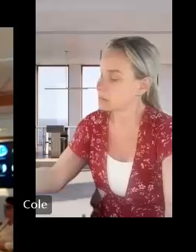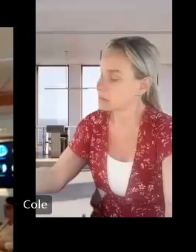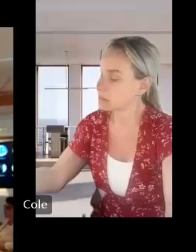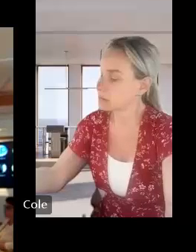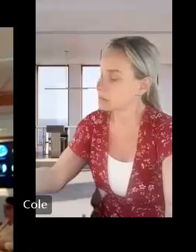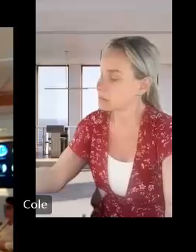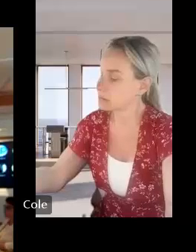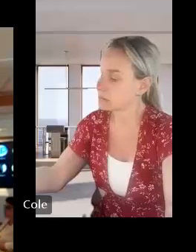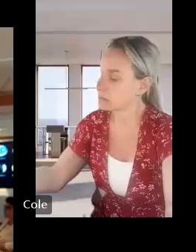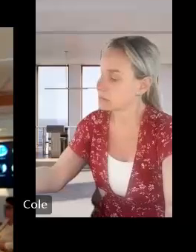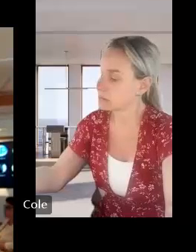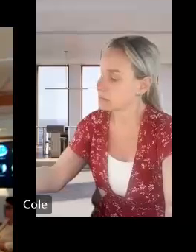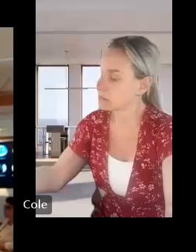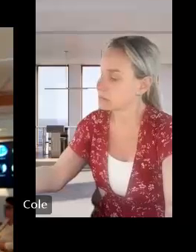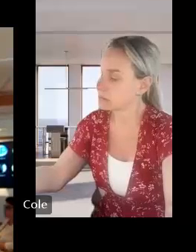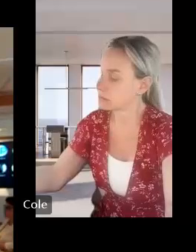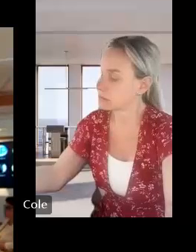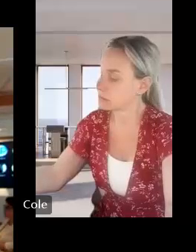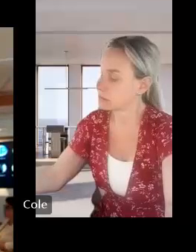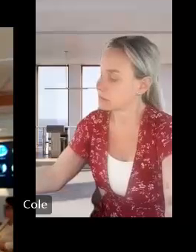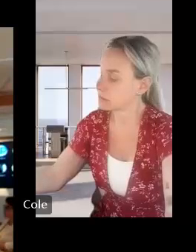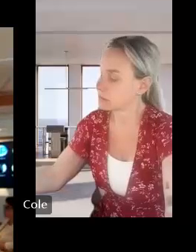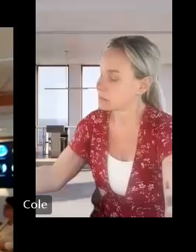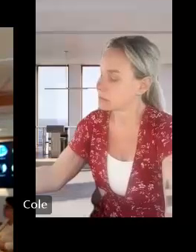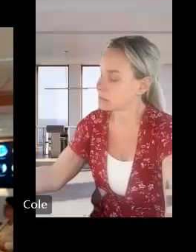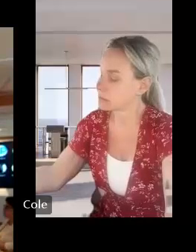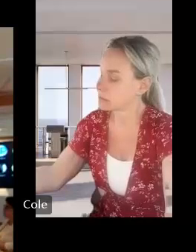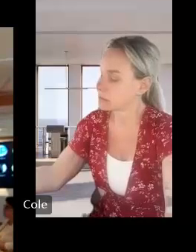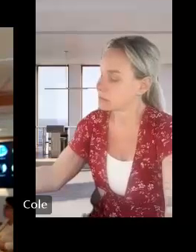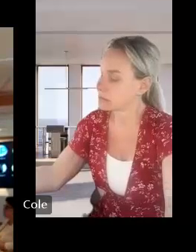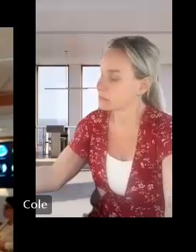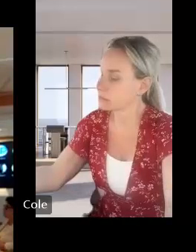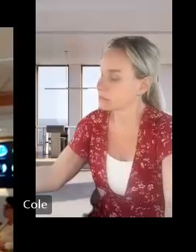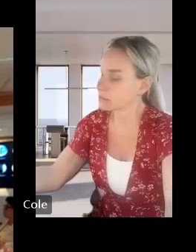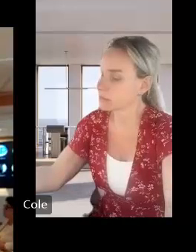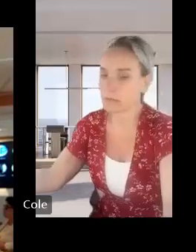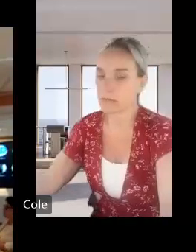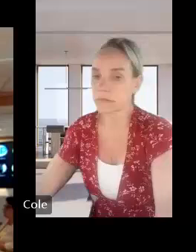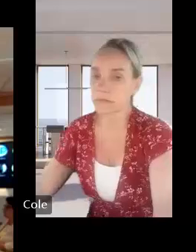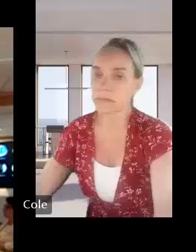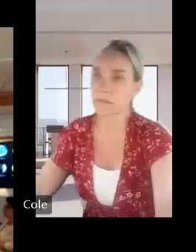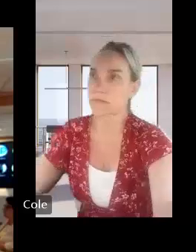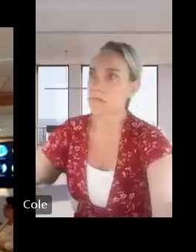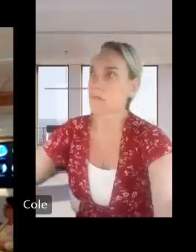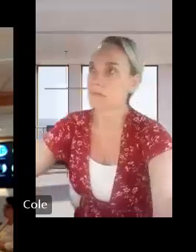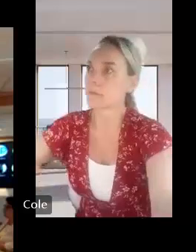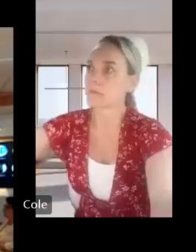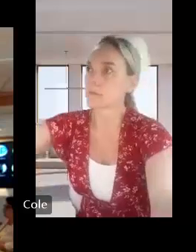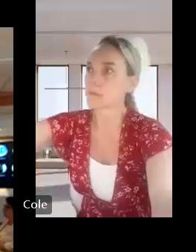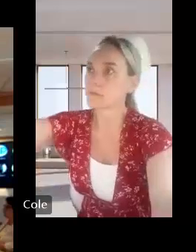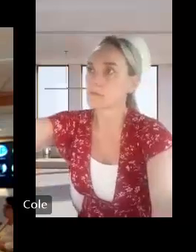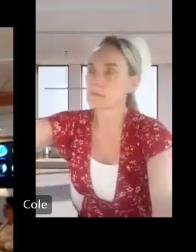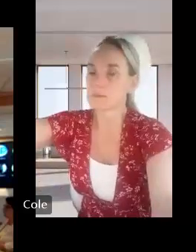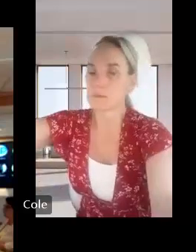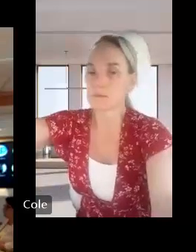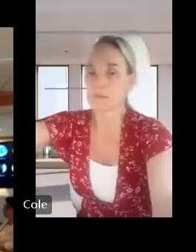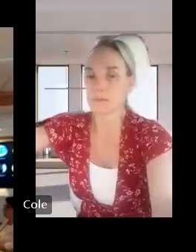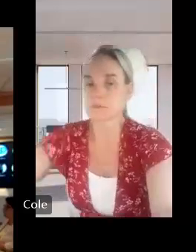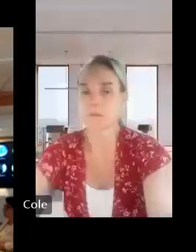the questions here, Trustee Bailey. And then I'll get to you, Trustee Cole. Through you, Chair.